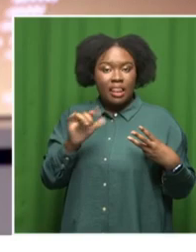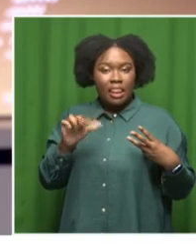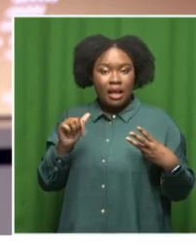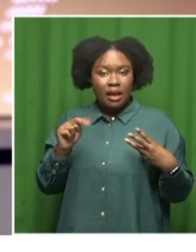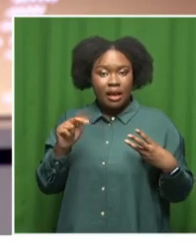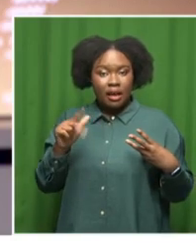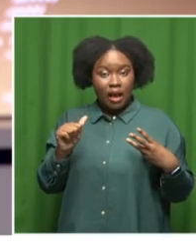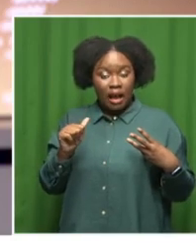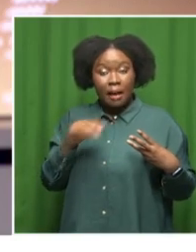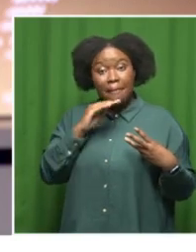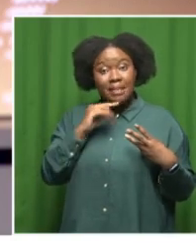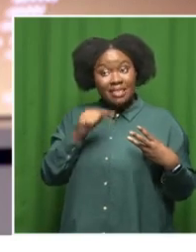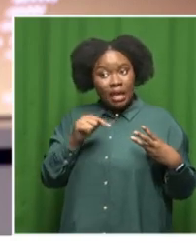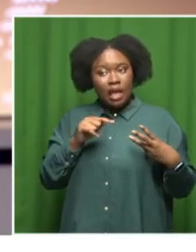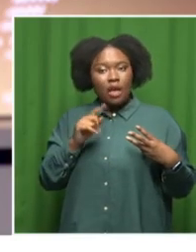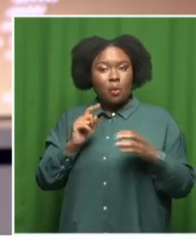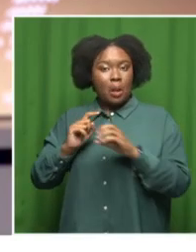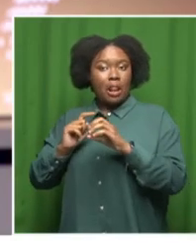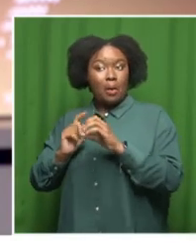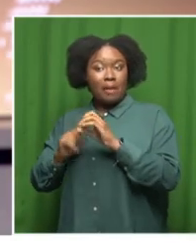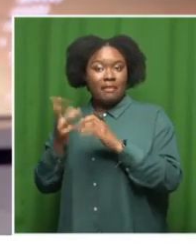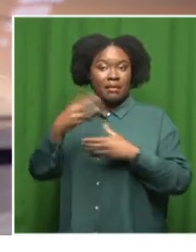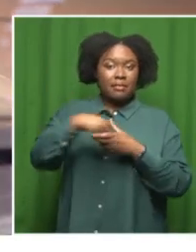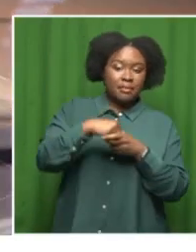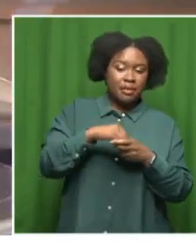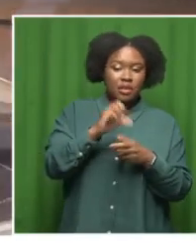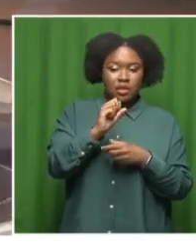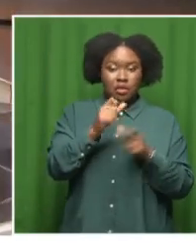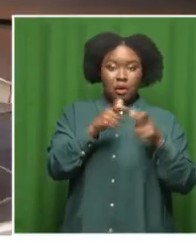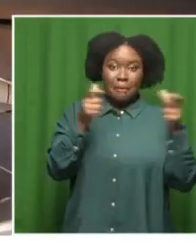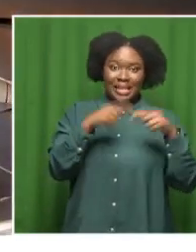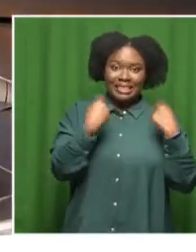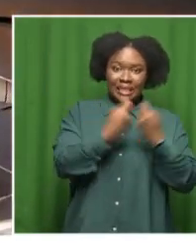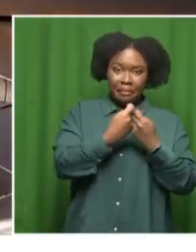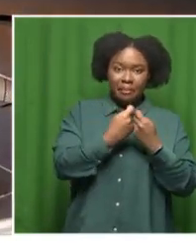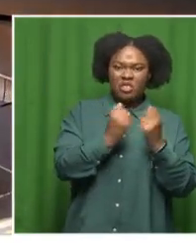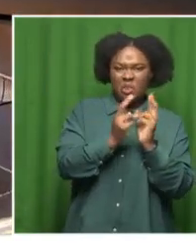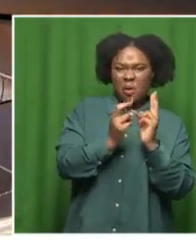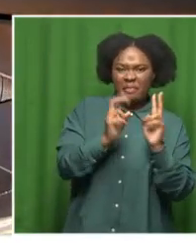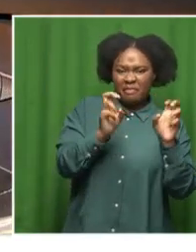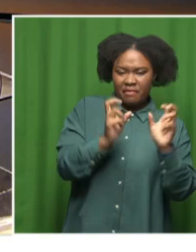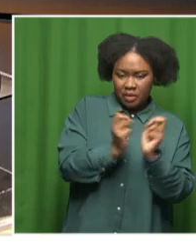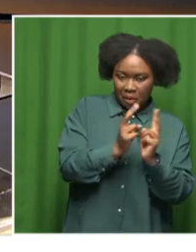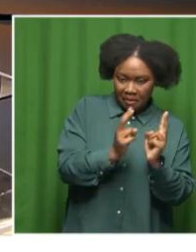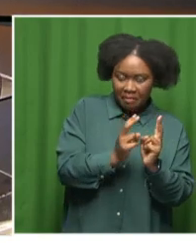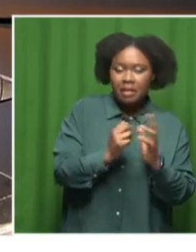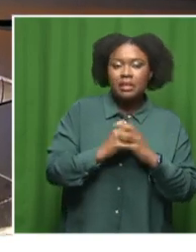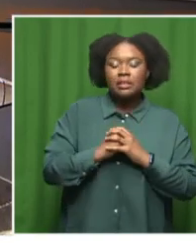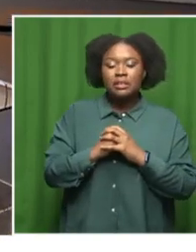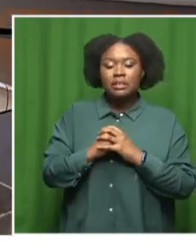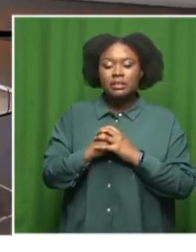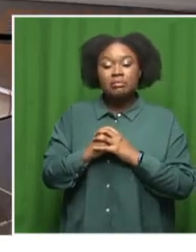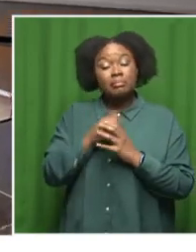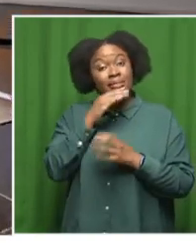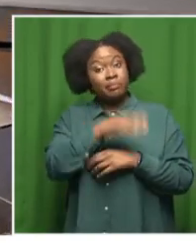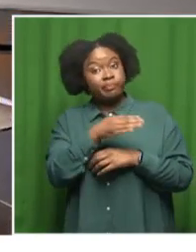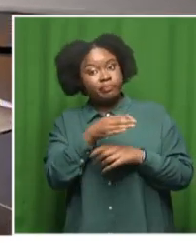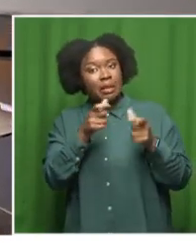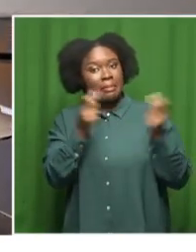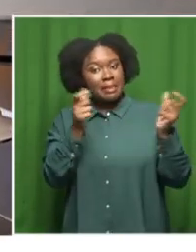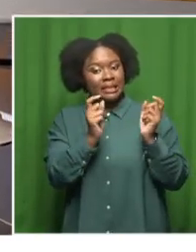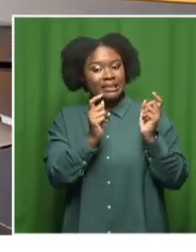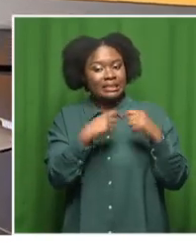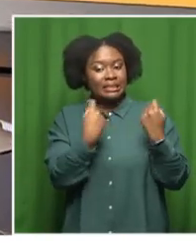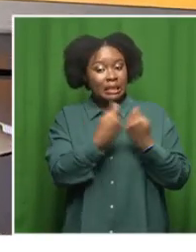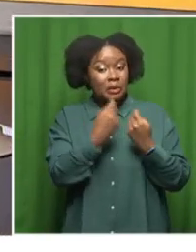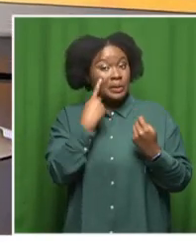qualifying stage for the Super 12s, and then into the Super 12s where the big action starts. Then you'll see the Trans-Tasmania battle between